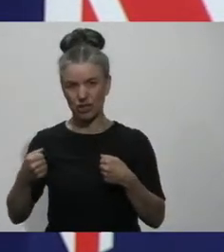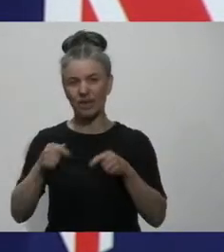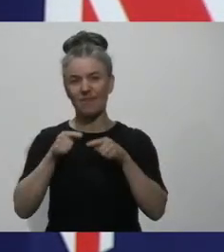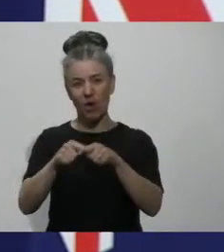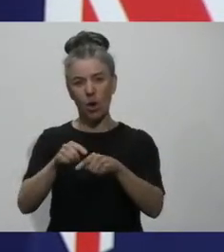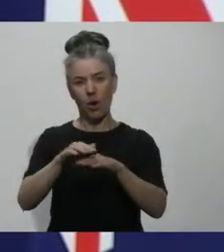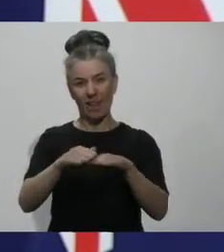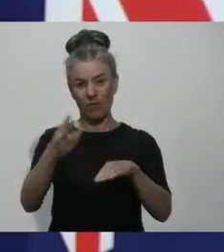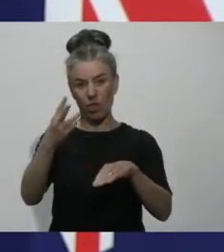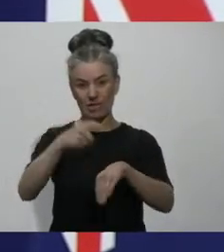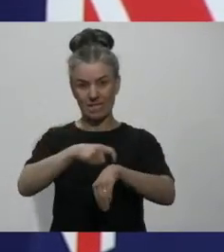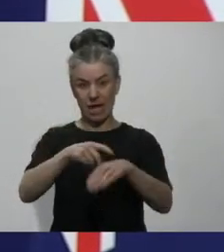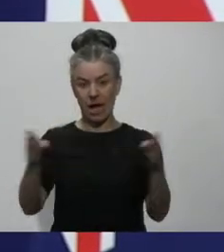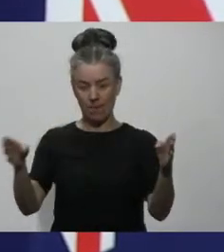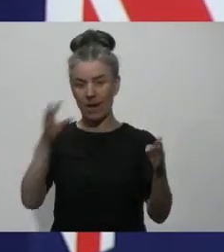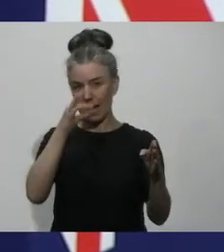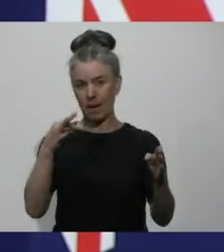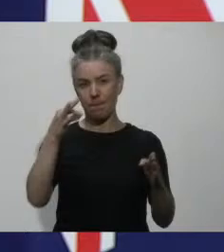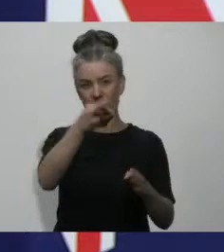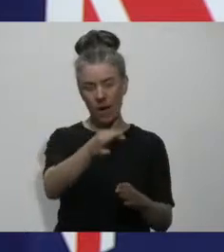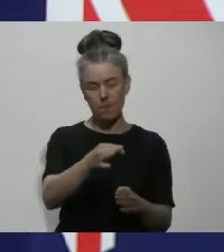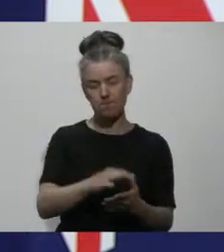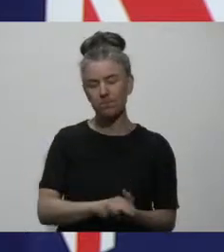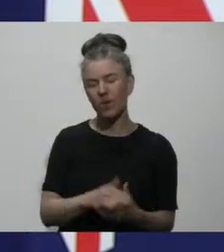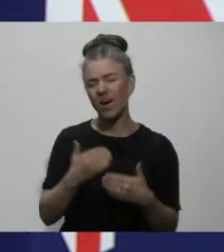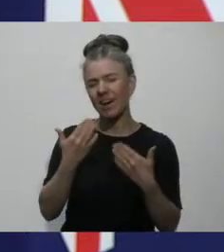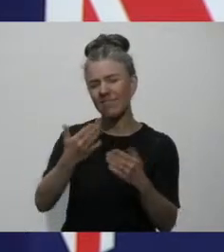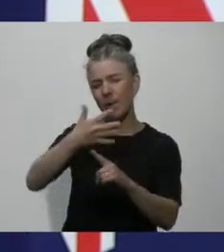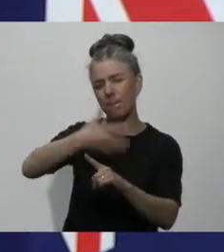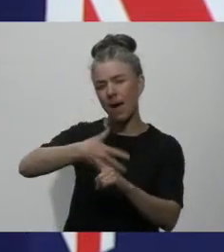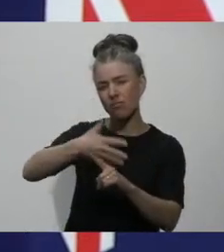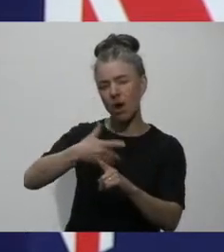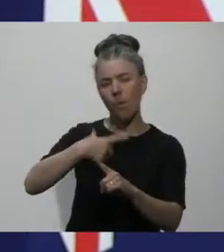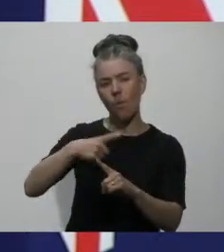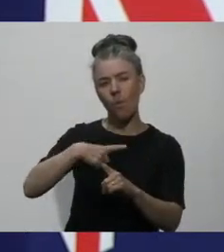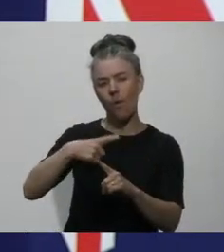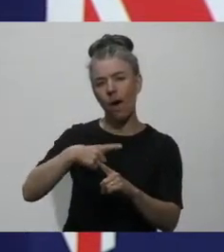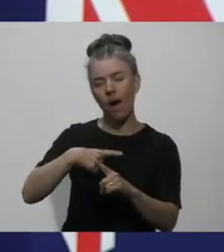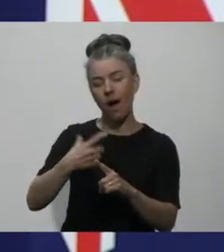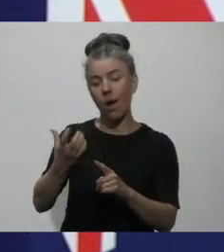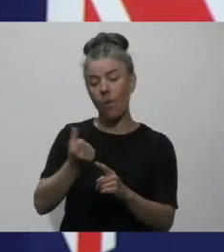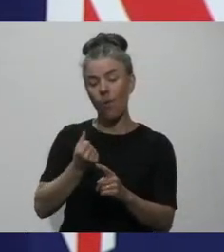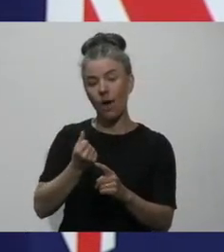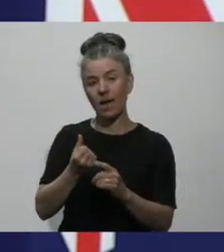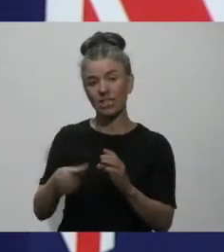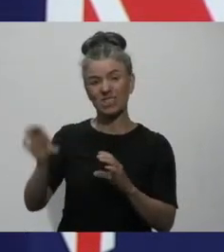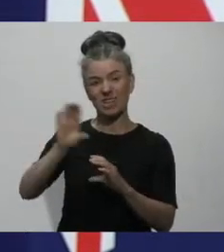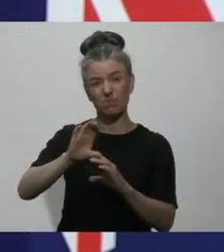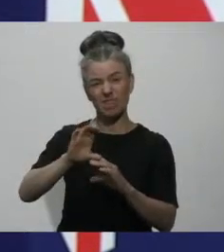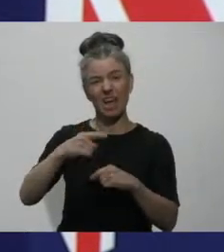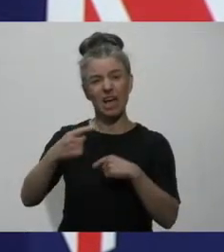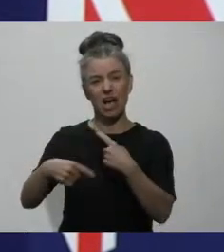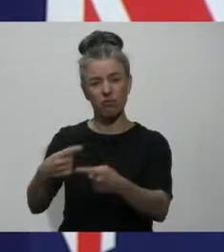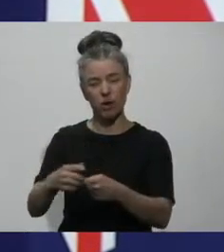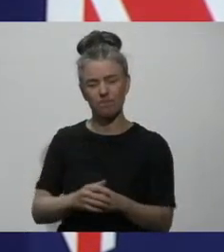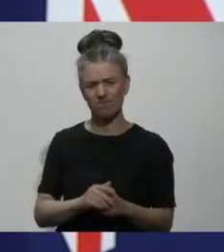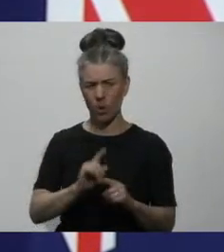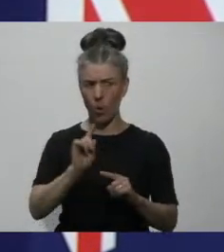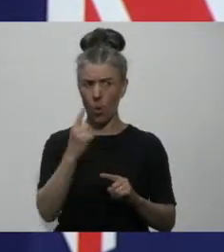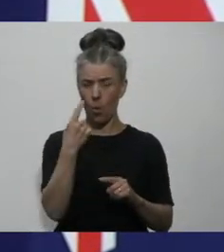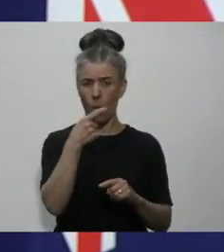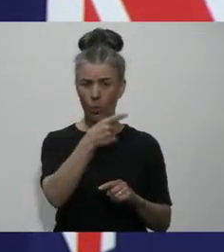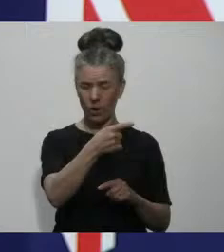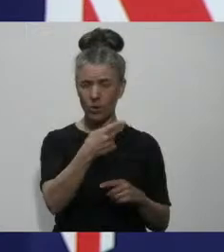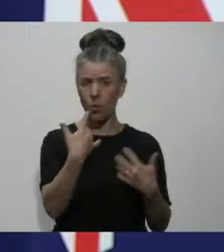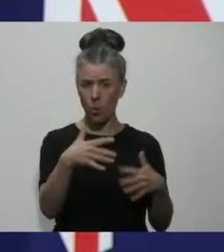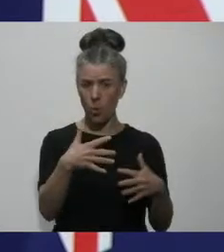of our thinking behind making the extension to the wage subsidy nationwide. Auckland represents a significant